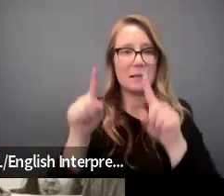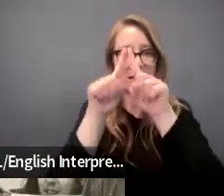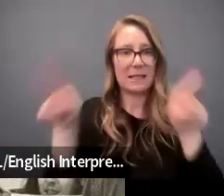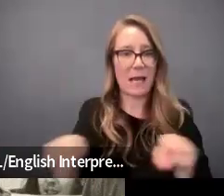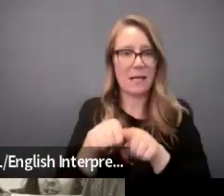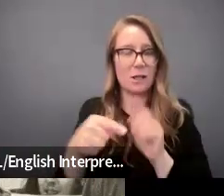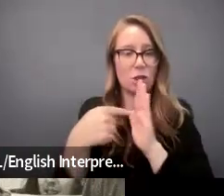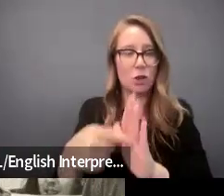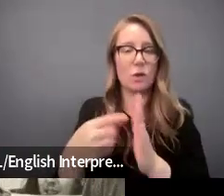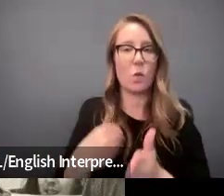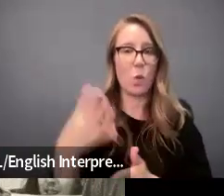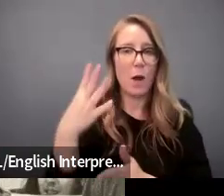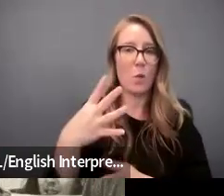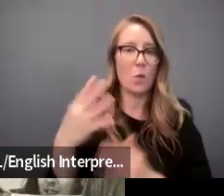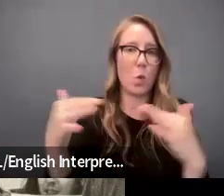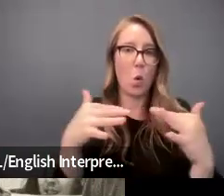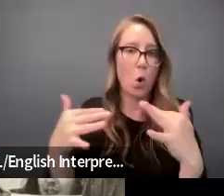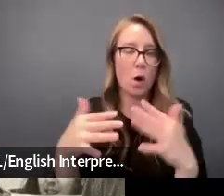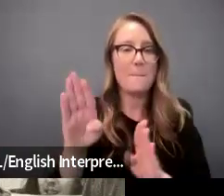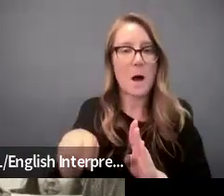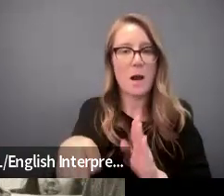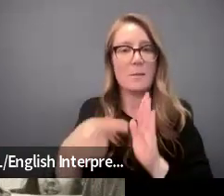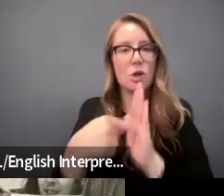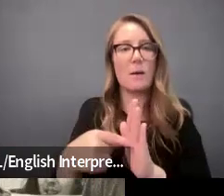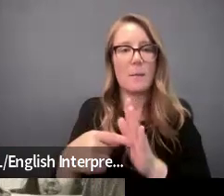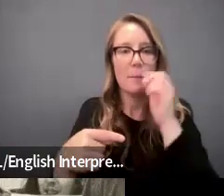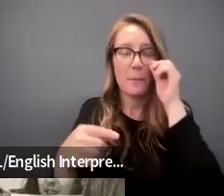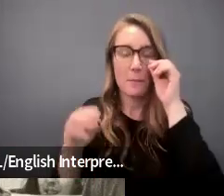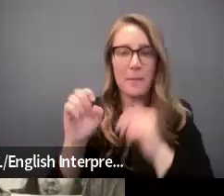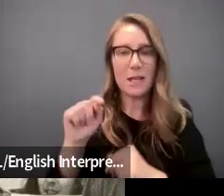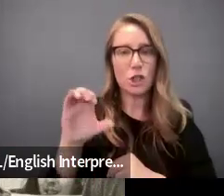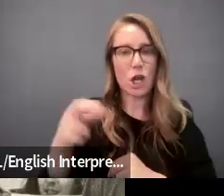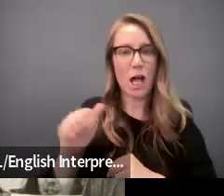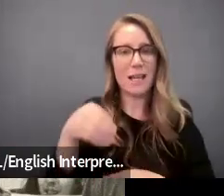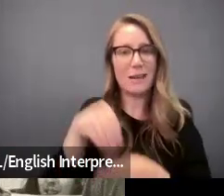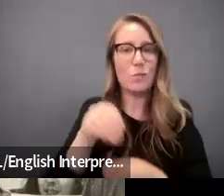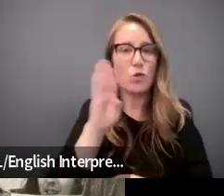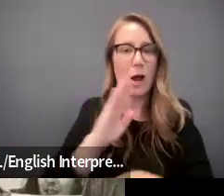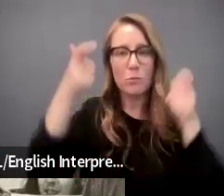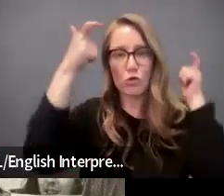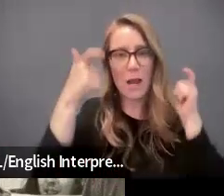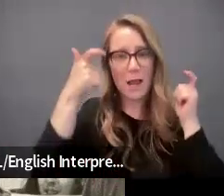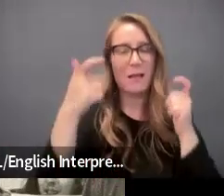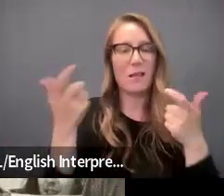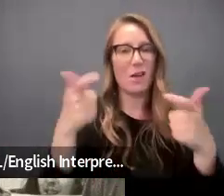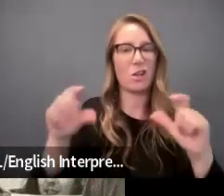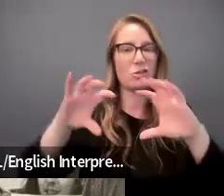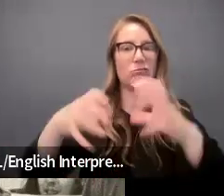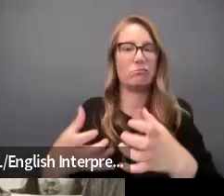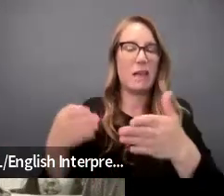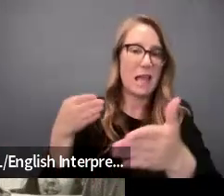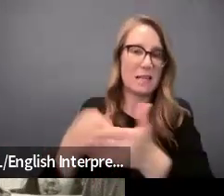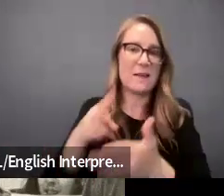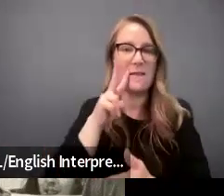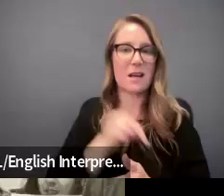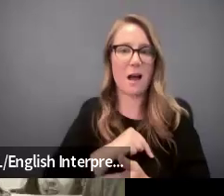war. The bottom one was Mecha and Brown Berets formed a large contingent in an